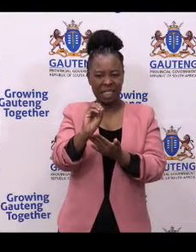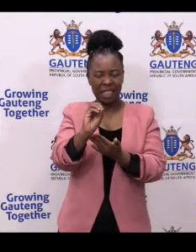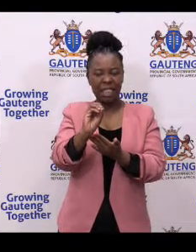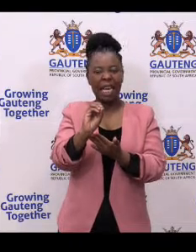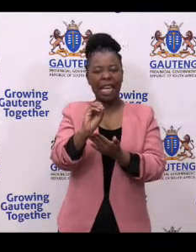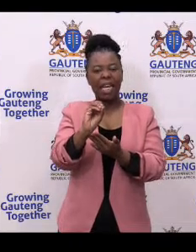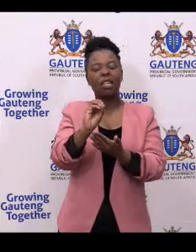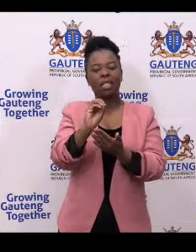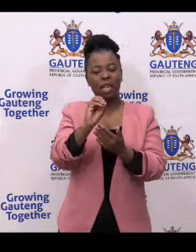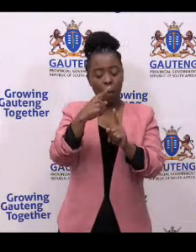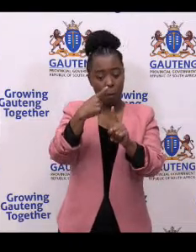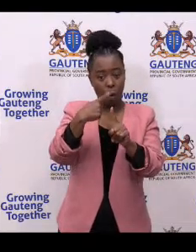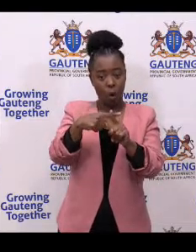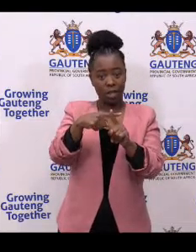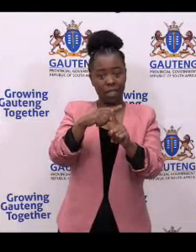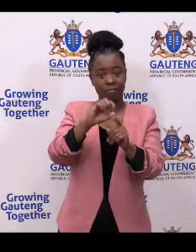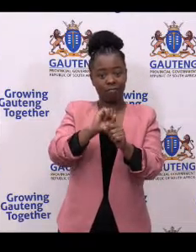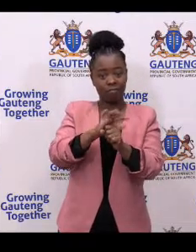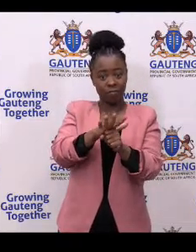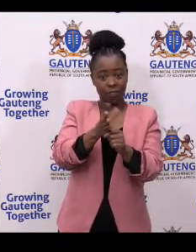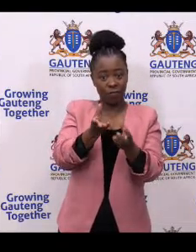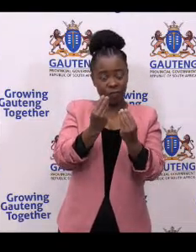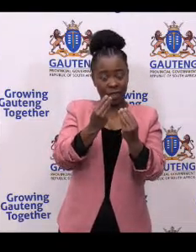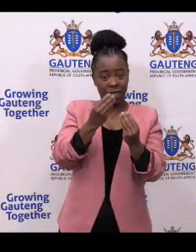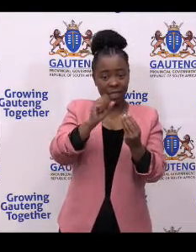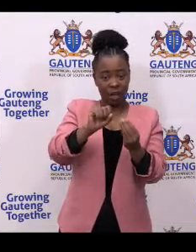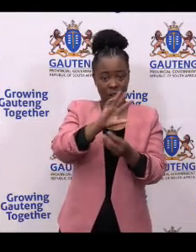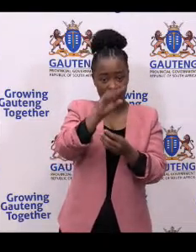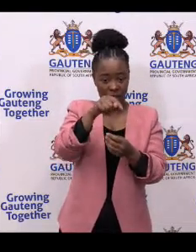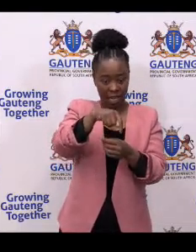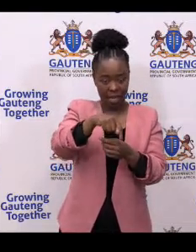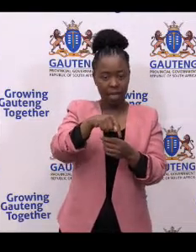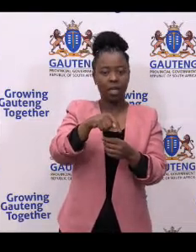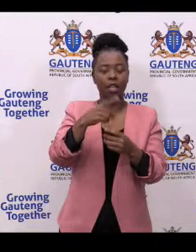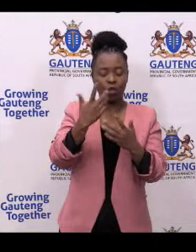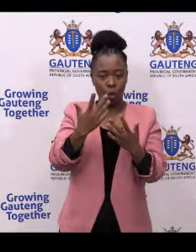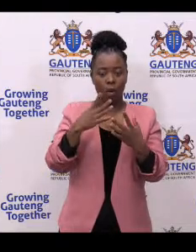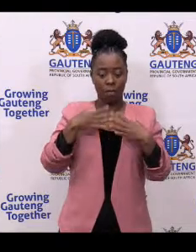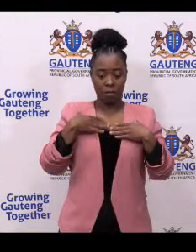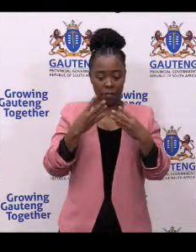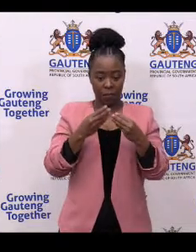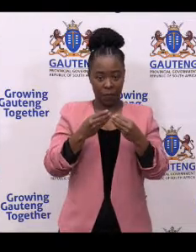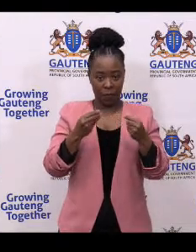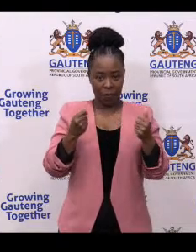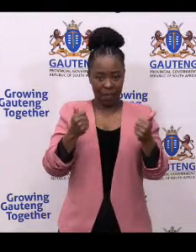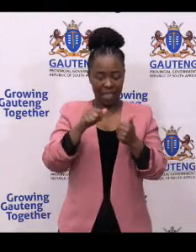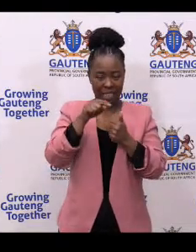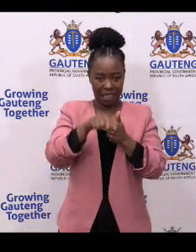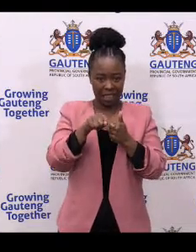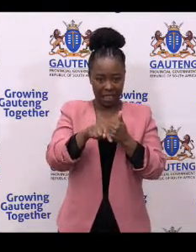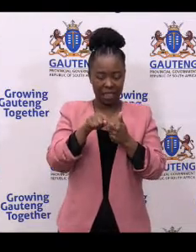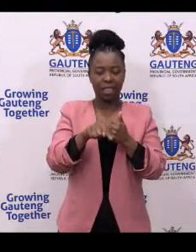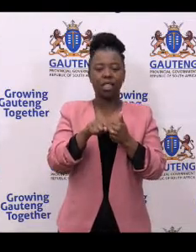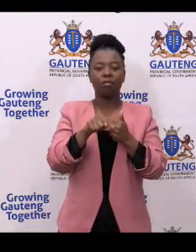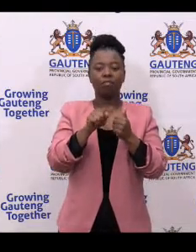confirmed cases in the country. But in terms of our contribution to recoveries in the